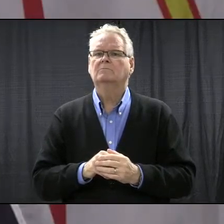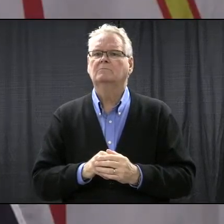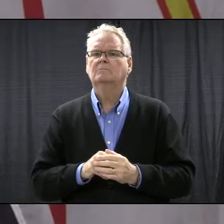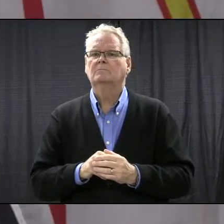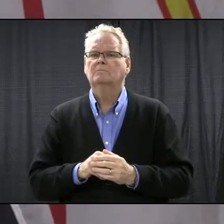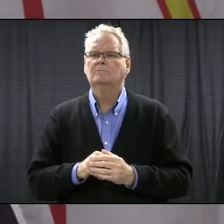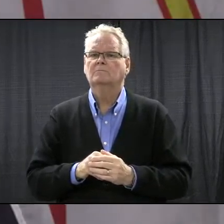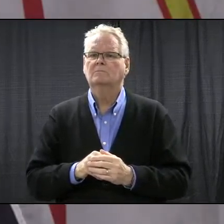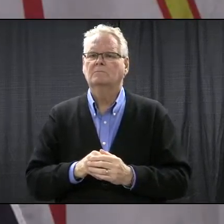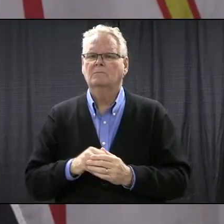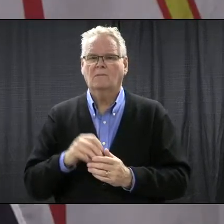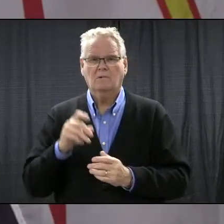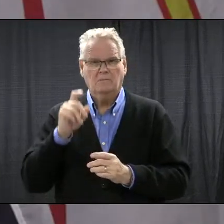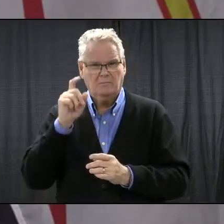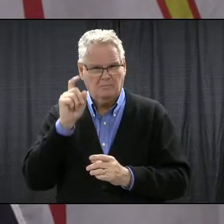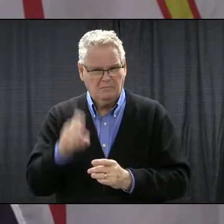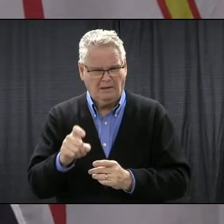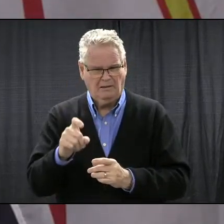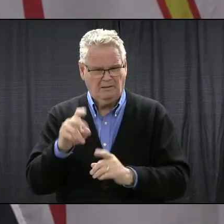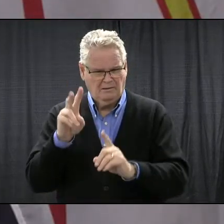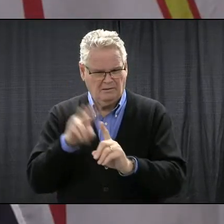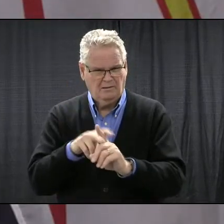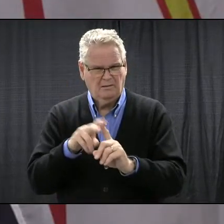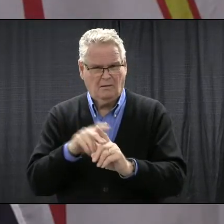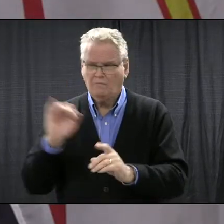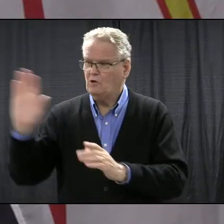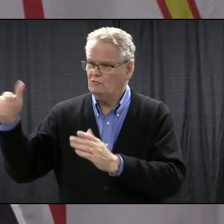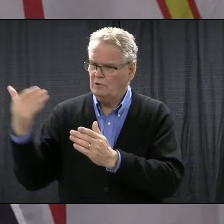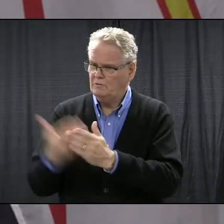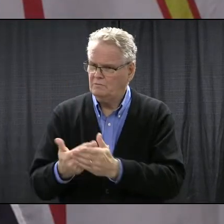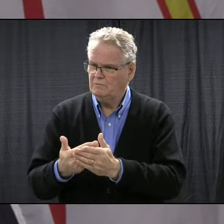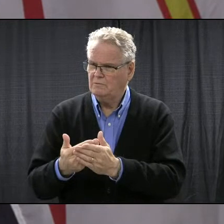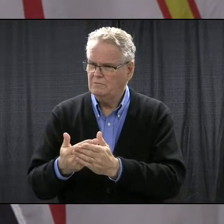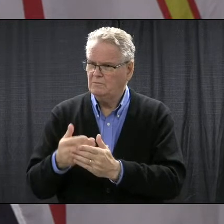So people, when they put in their